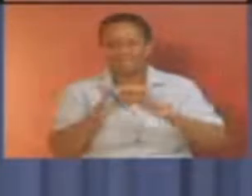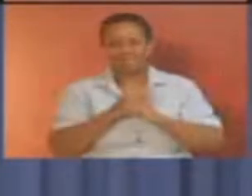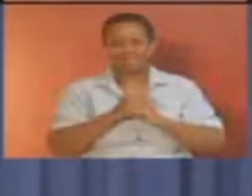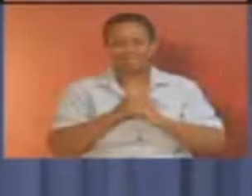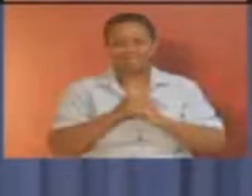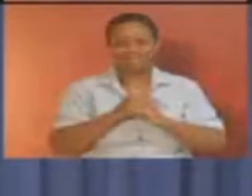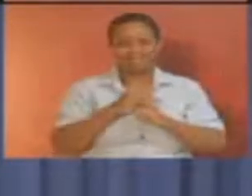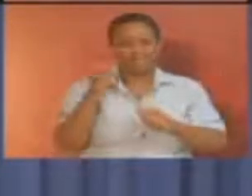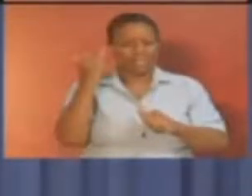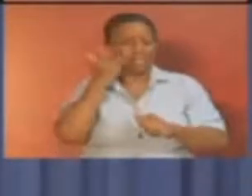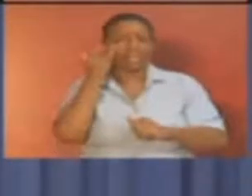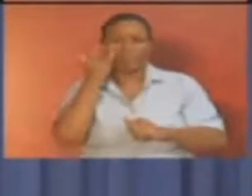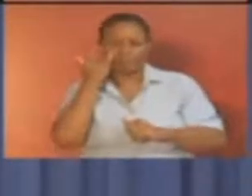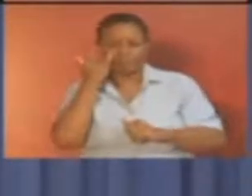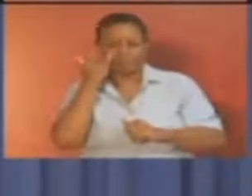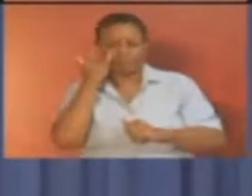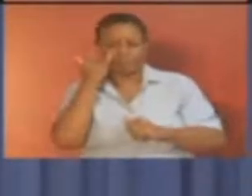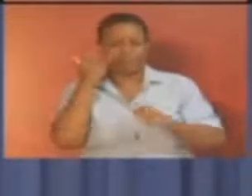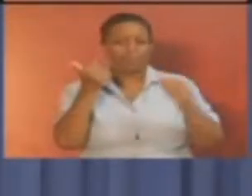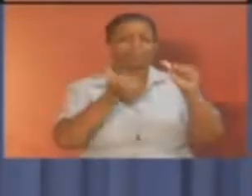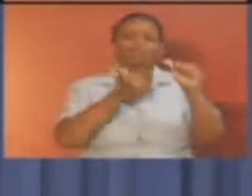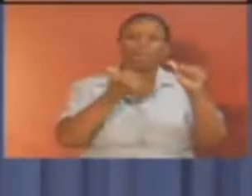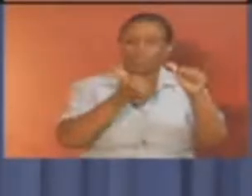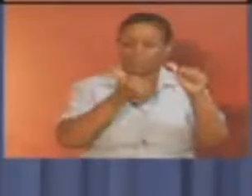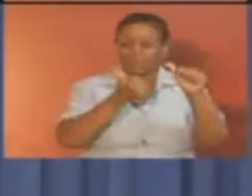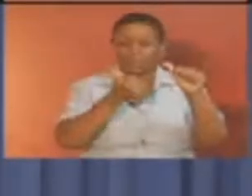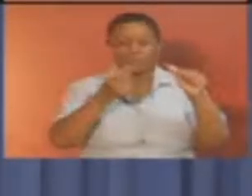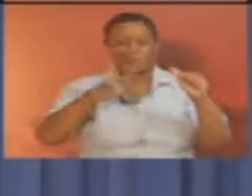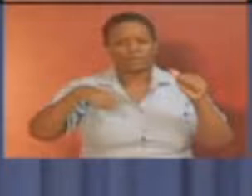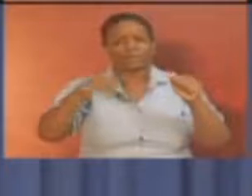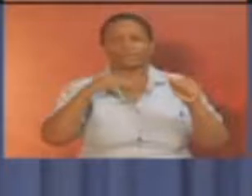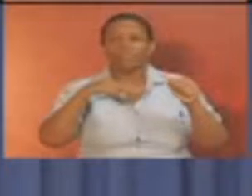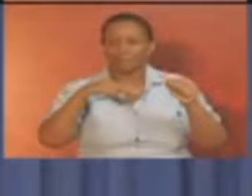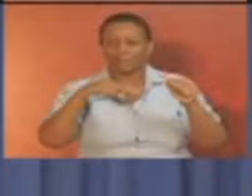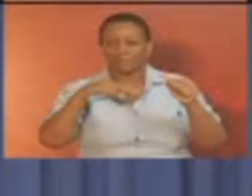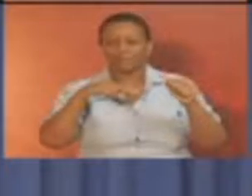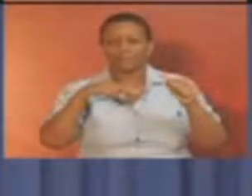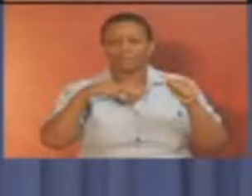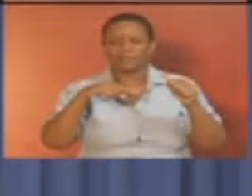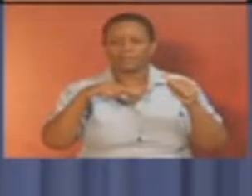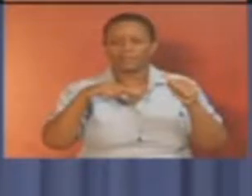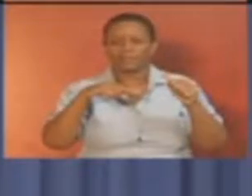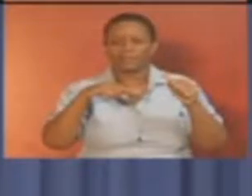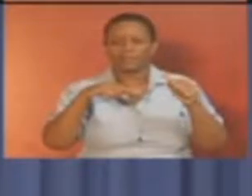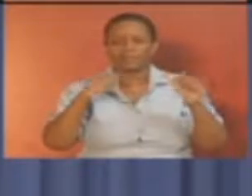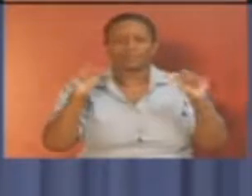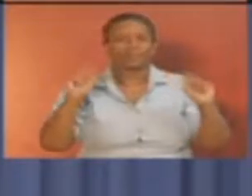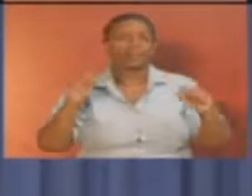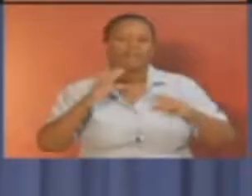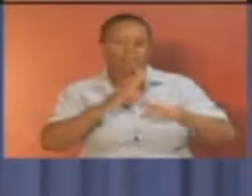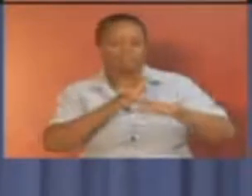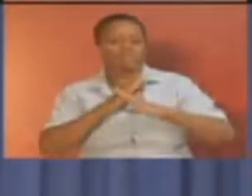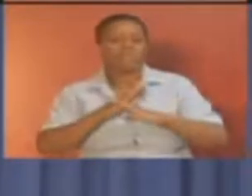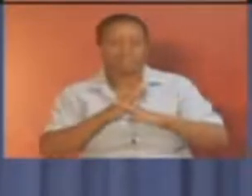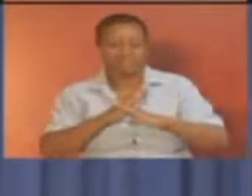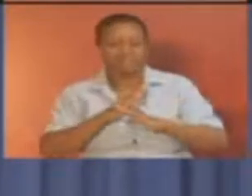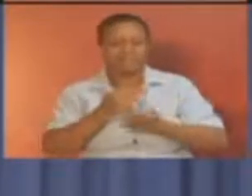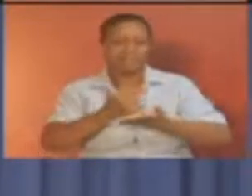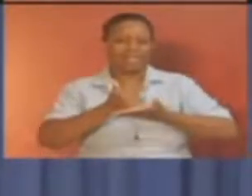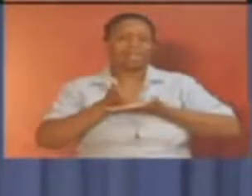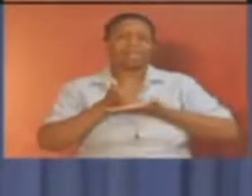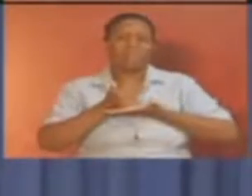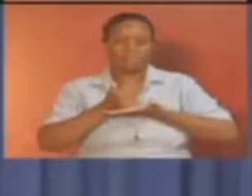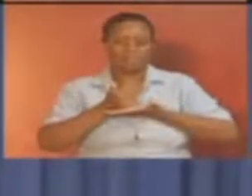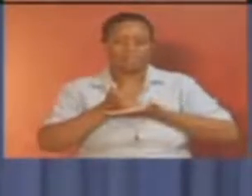scientifically, we can assume, make the inference, that if we did those things and they worked for us before, and we do them